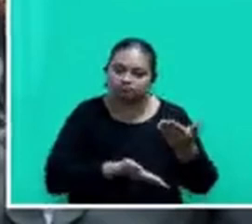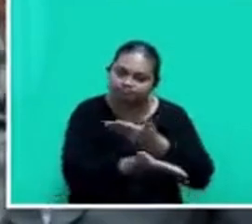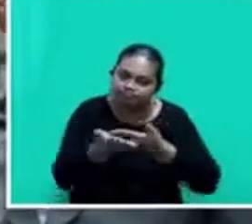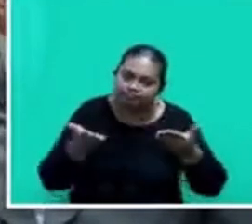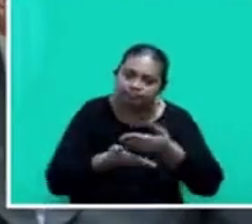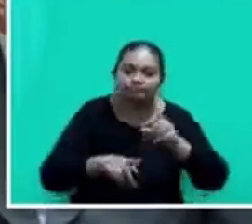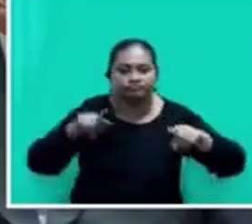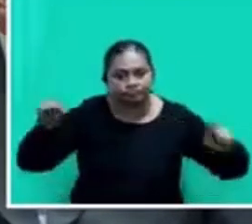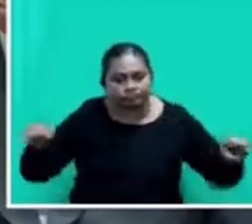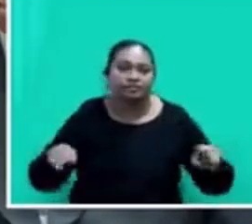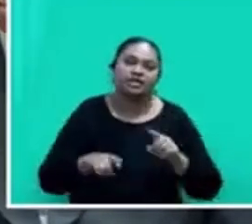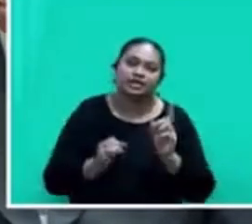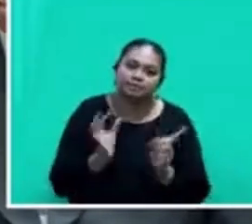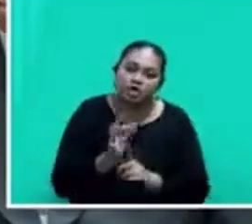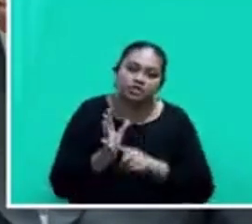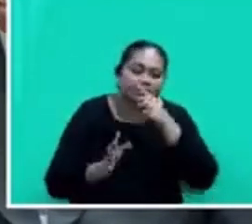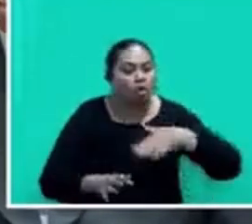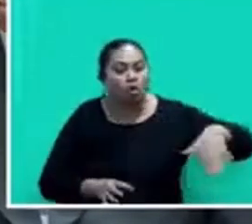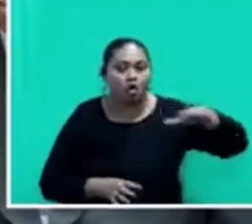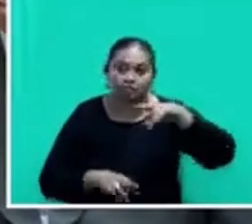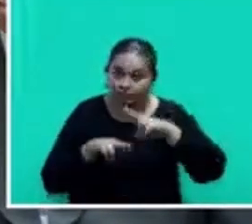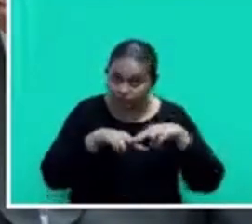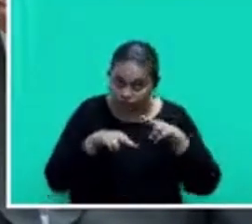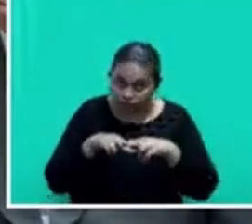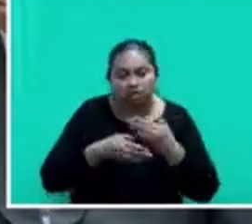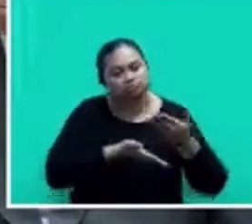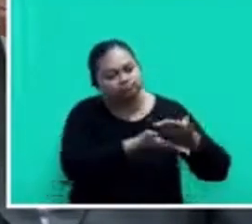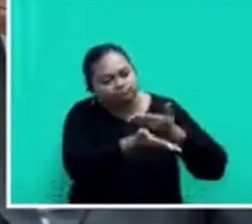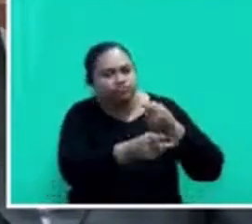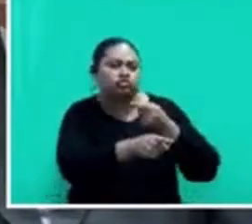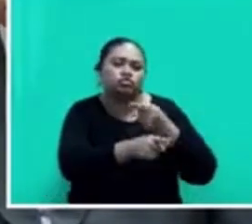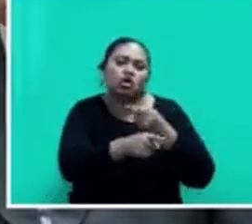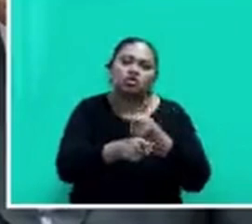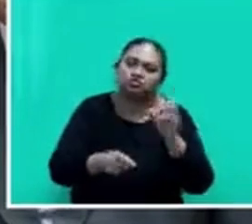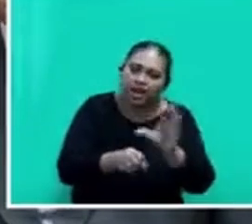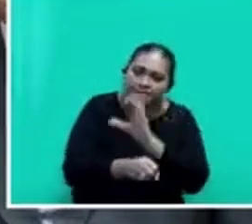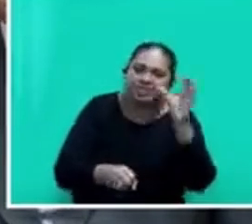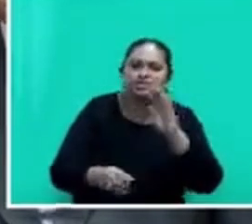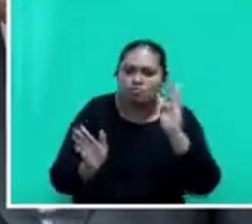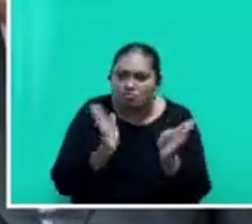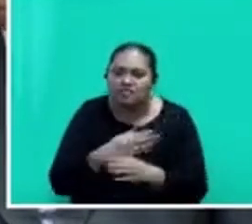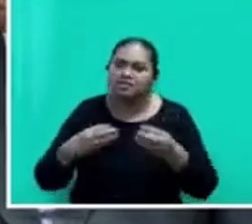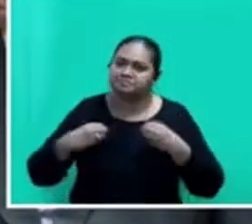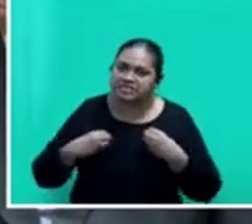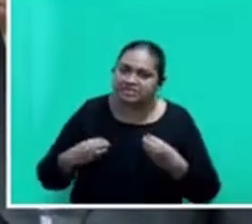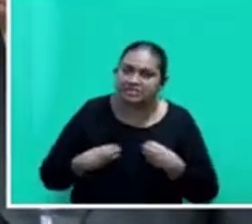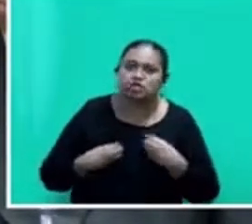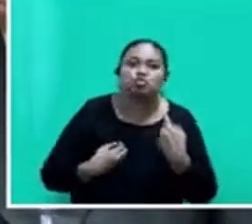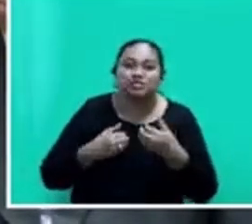diverse group of stakeholders all across Fiji. We've talked to various industry groups, private sector businesses, entrepreneurs.